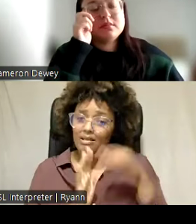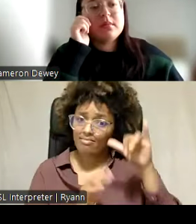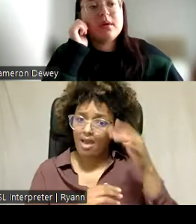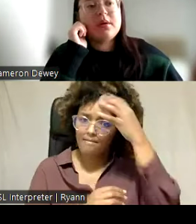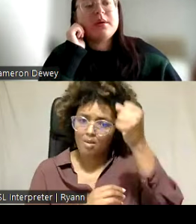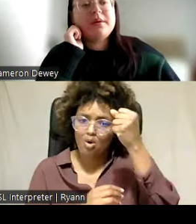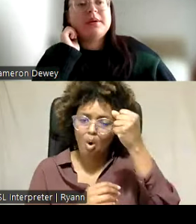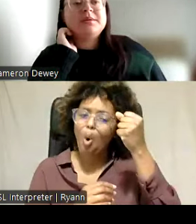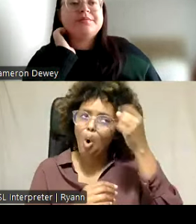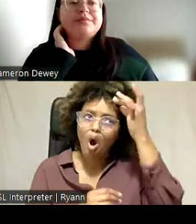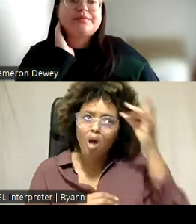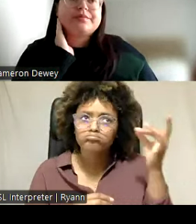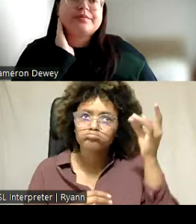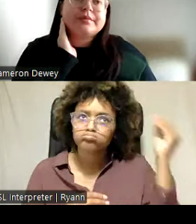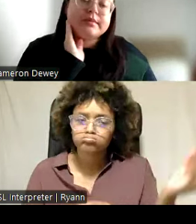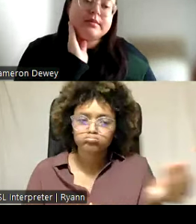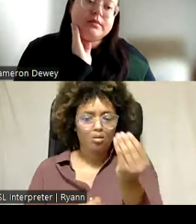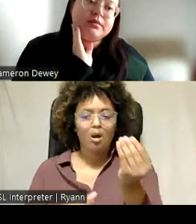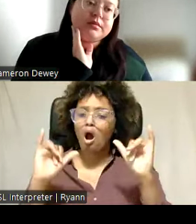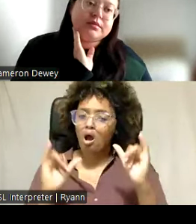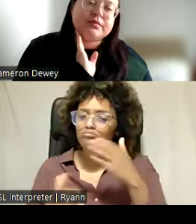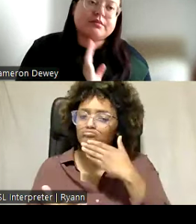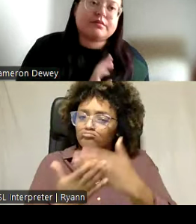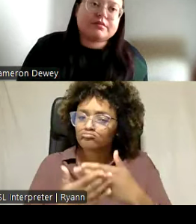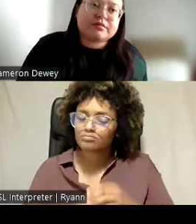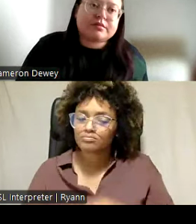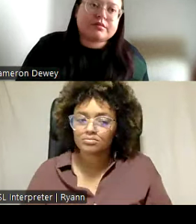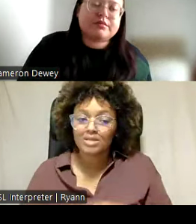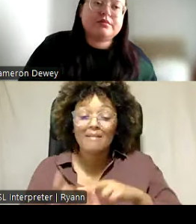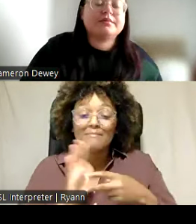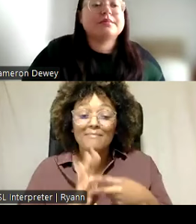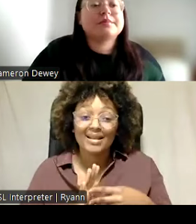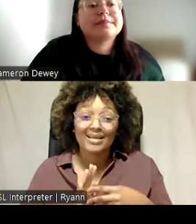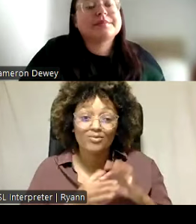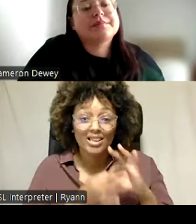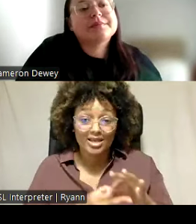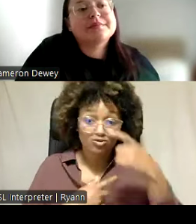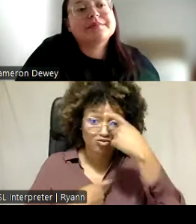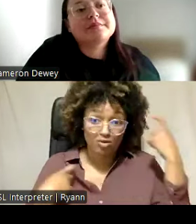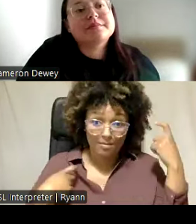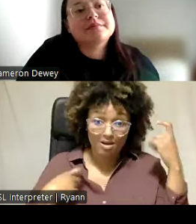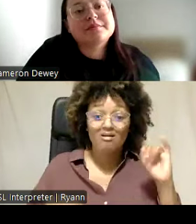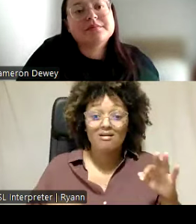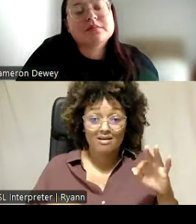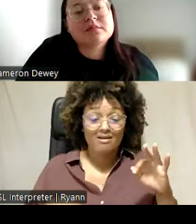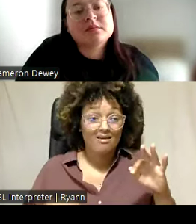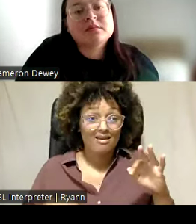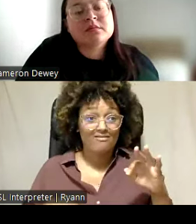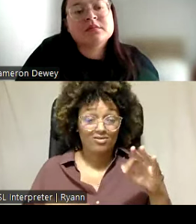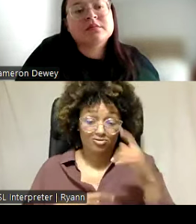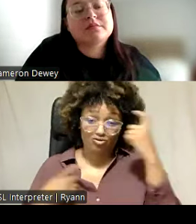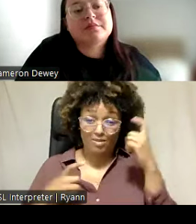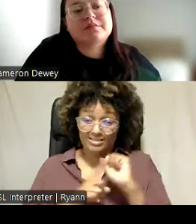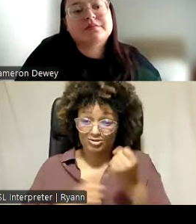happen during trauma. For example, you might be able to remember a picture on a wall in a room where a traumatic